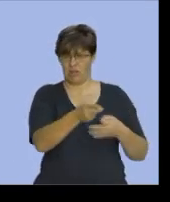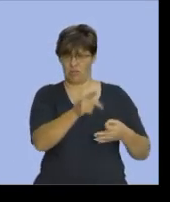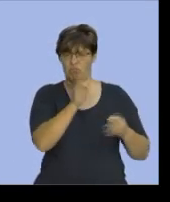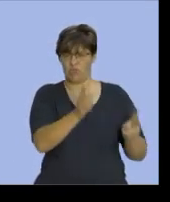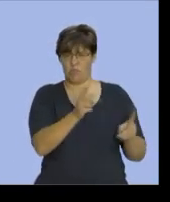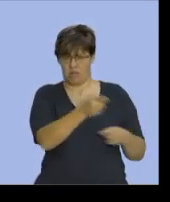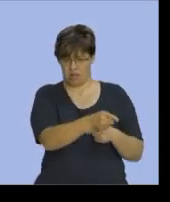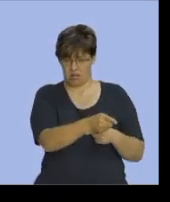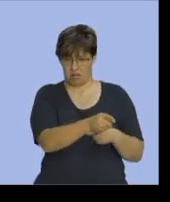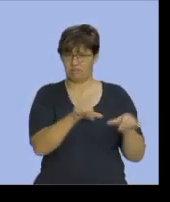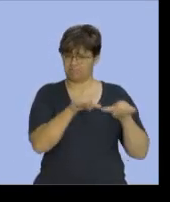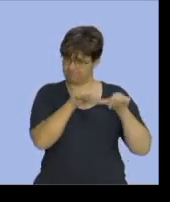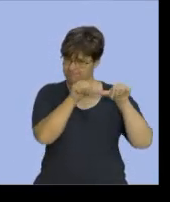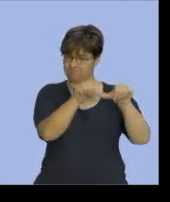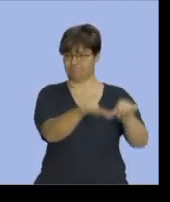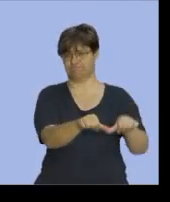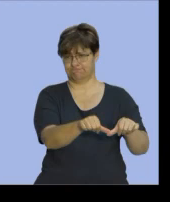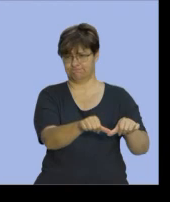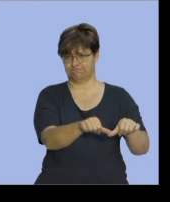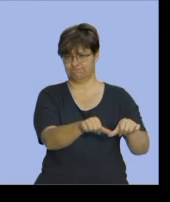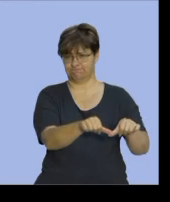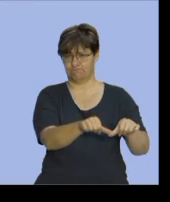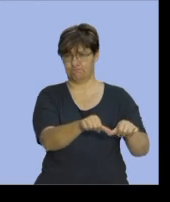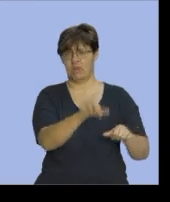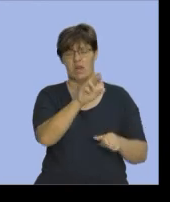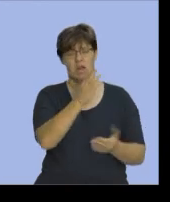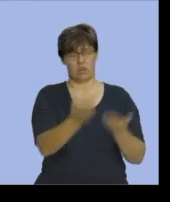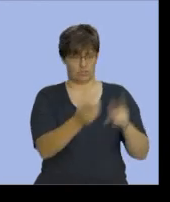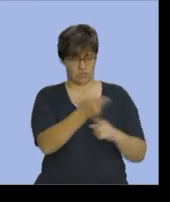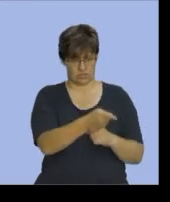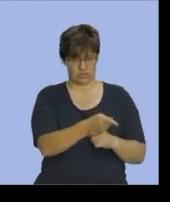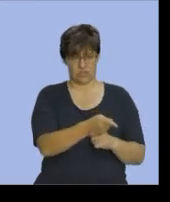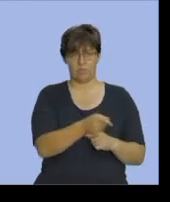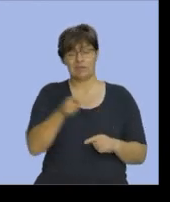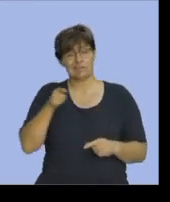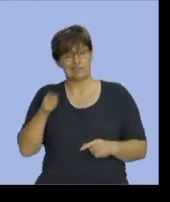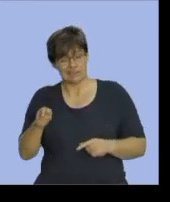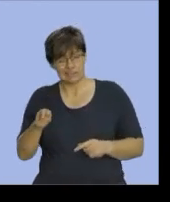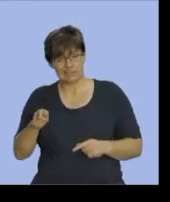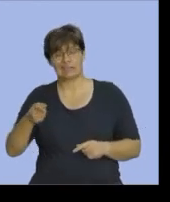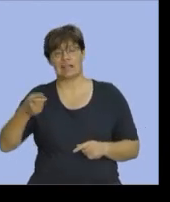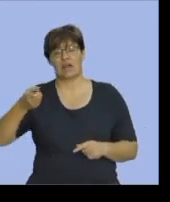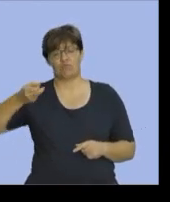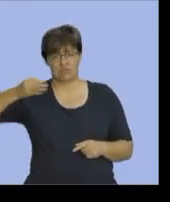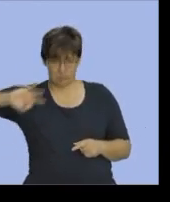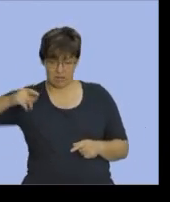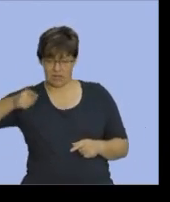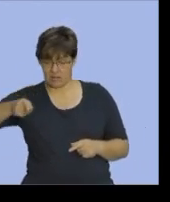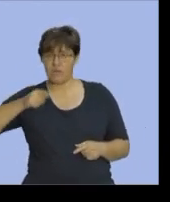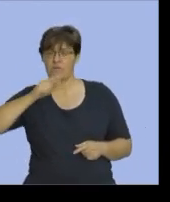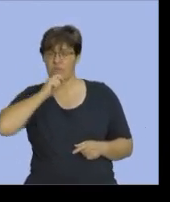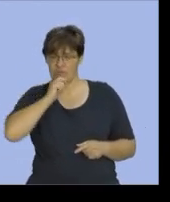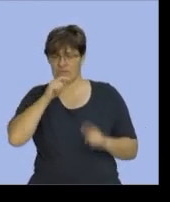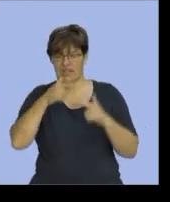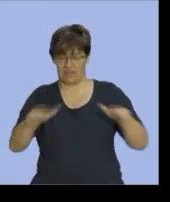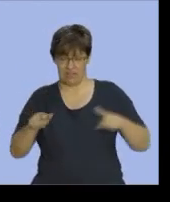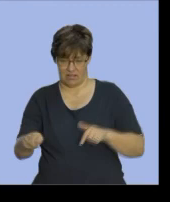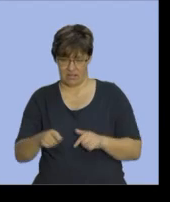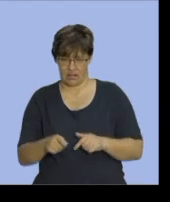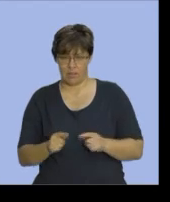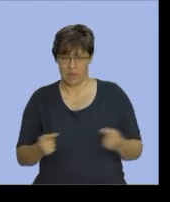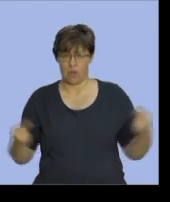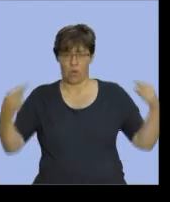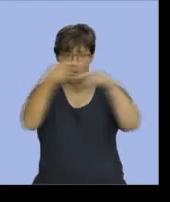the generic one that you're going to carry on using with your mathematics career. But the reciprocals